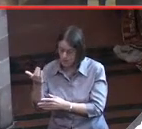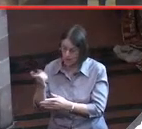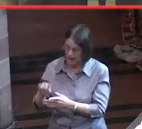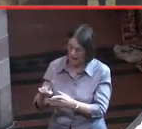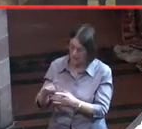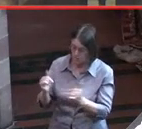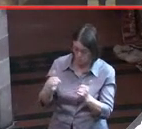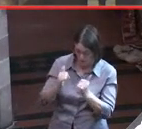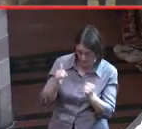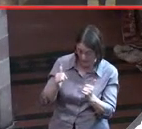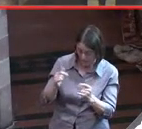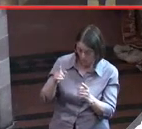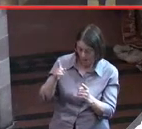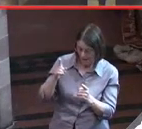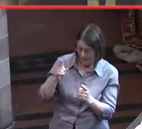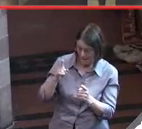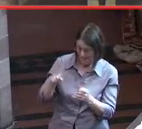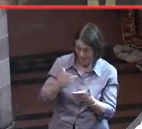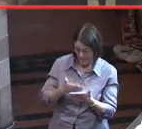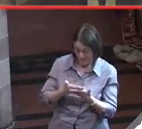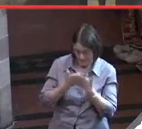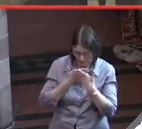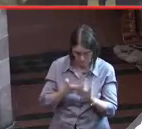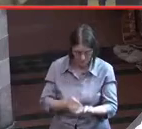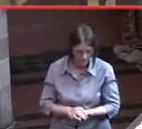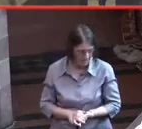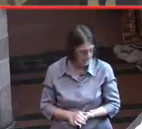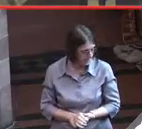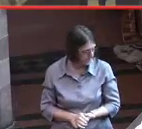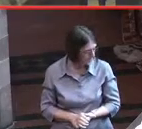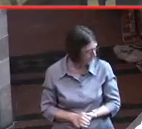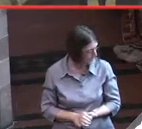to celebrate the sacraments.